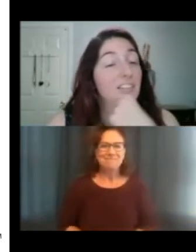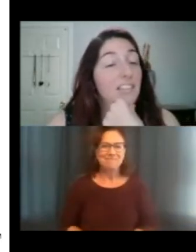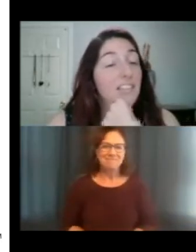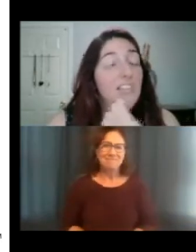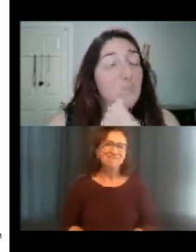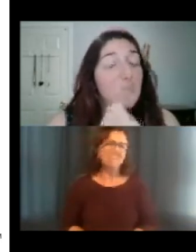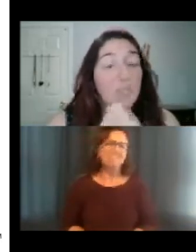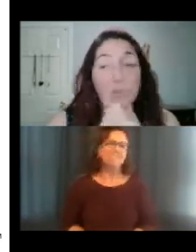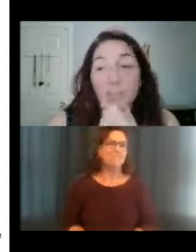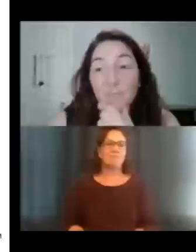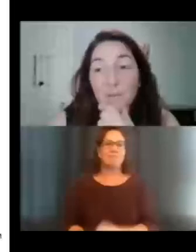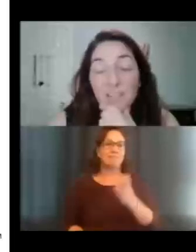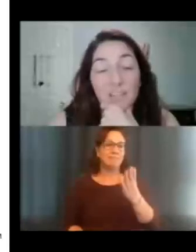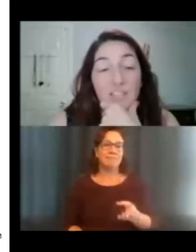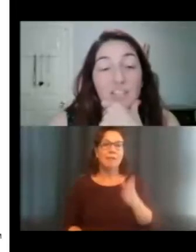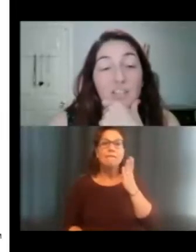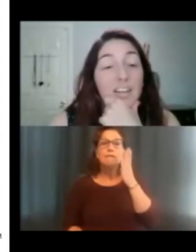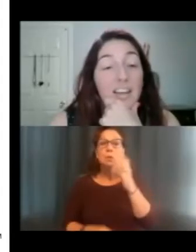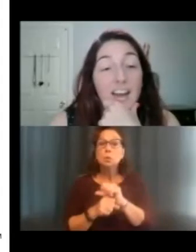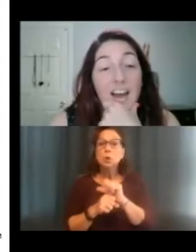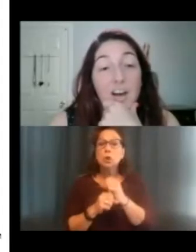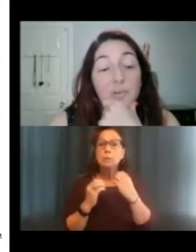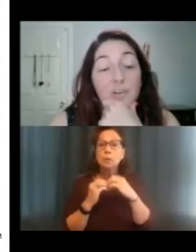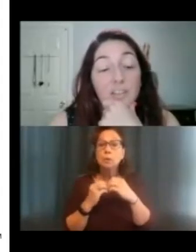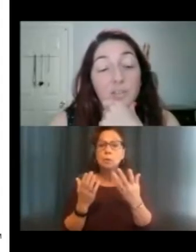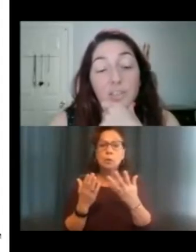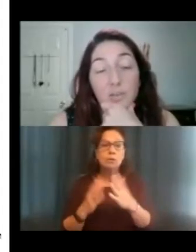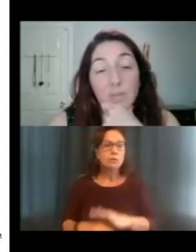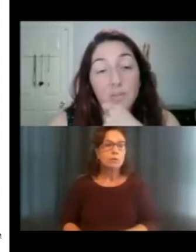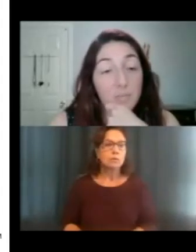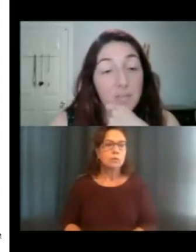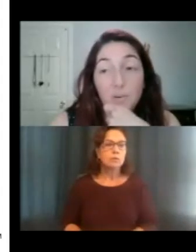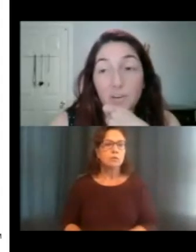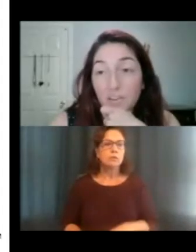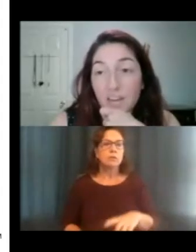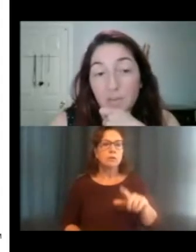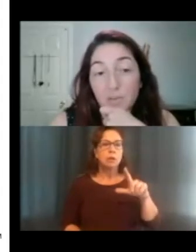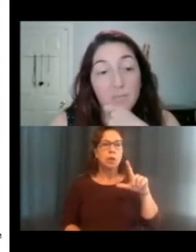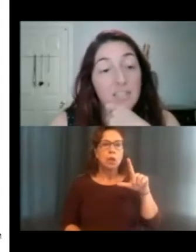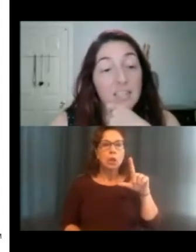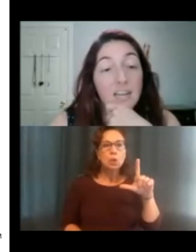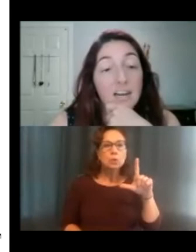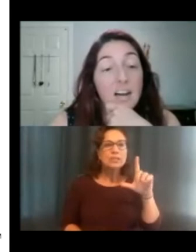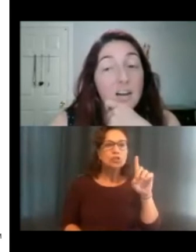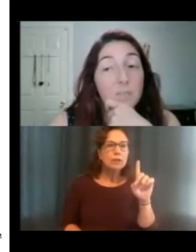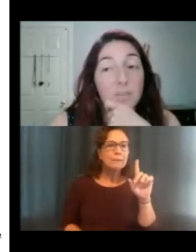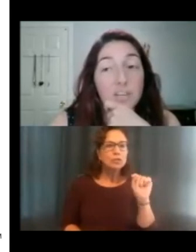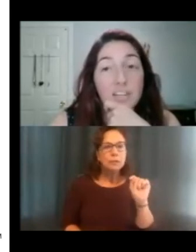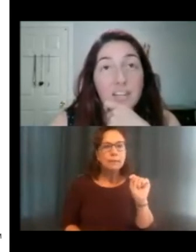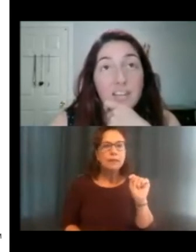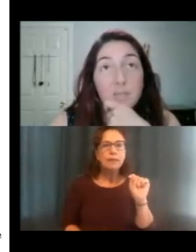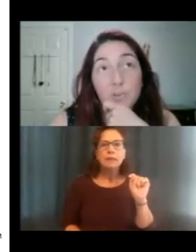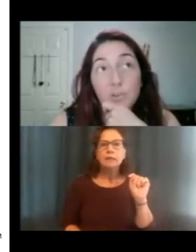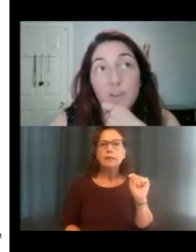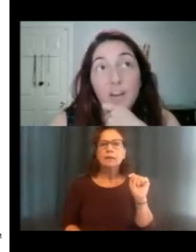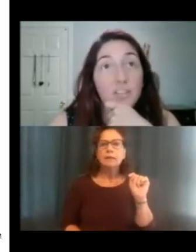More basically, some future work I'm hoping to do is just looking at how lucid dreaming treatment or other nightmare treatments